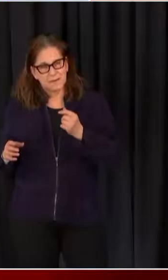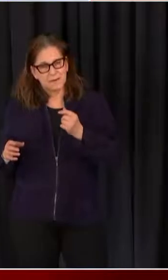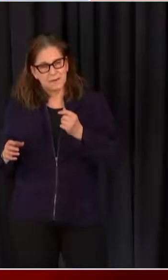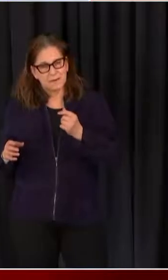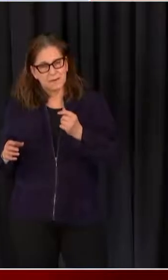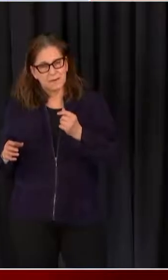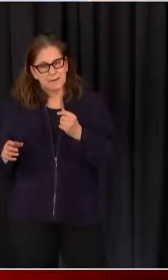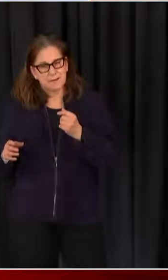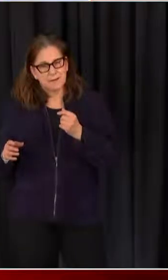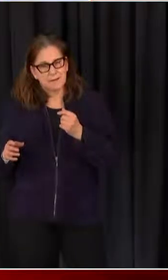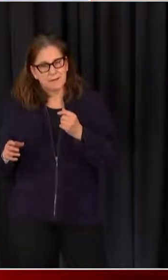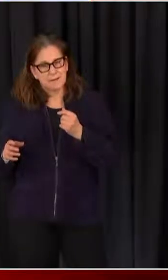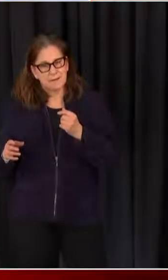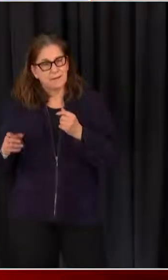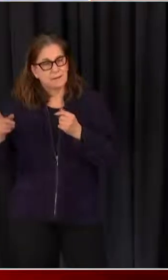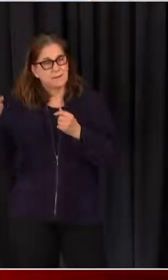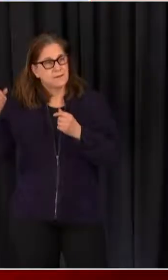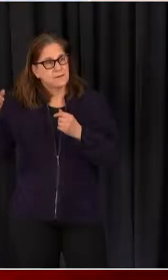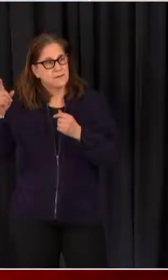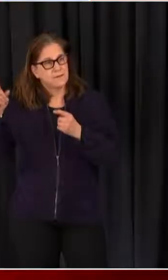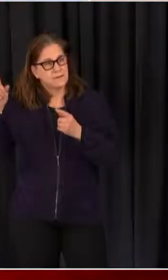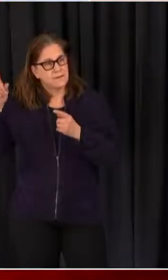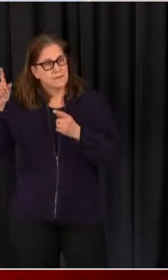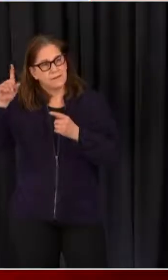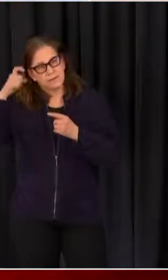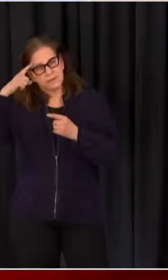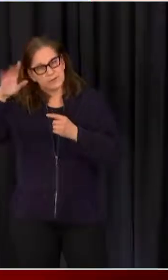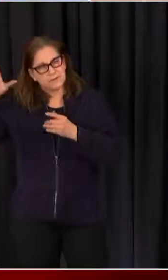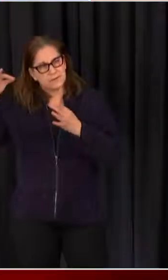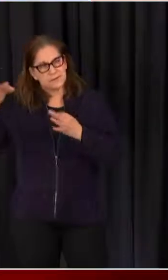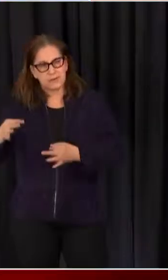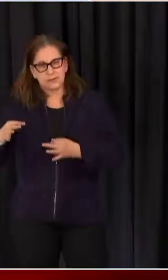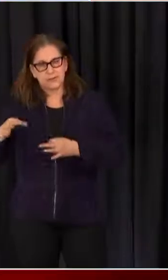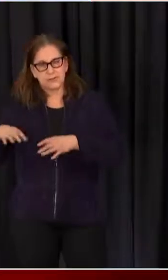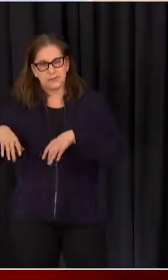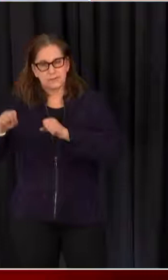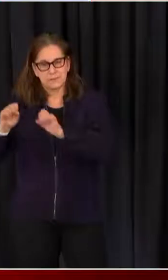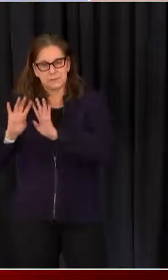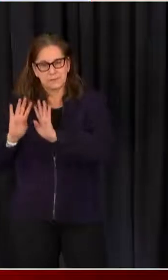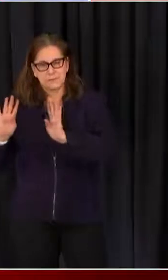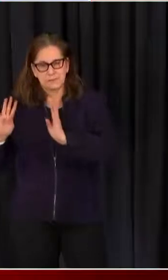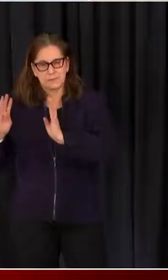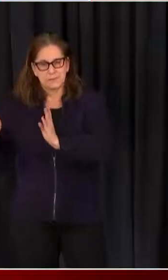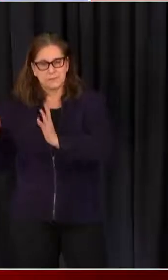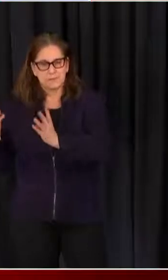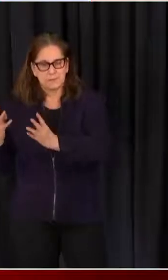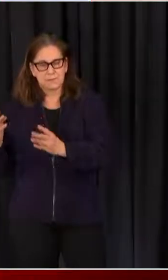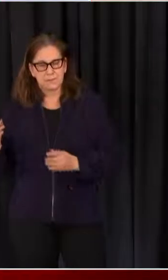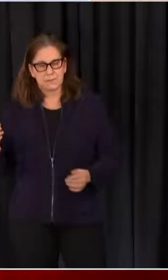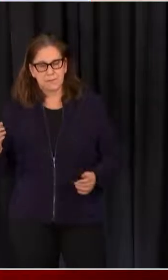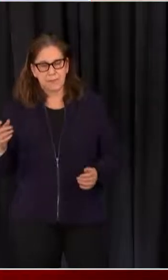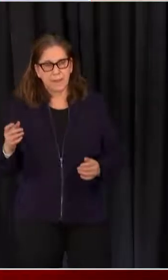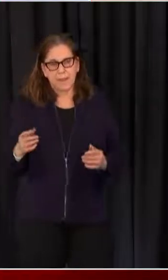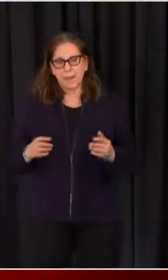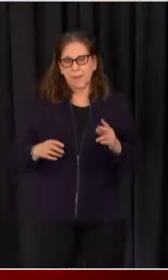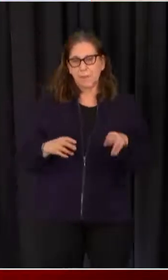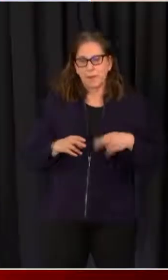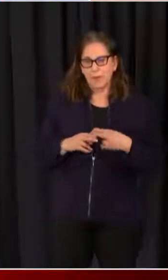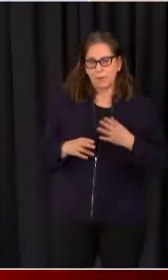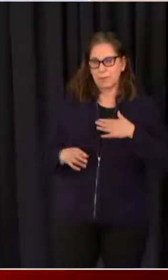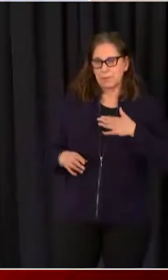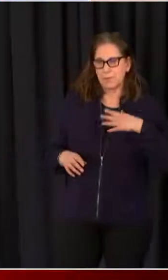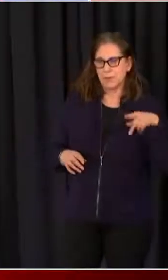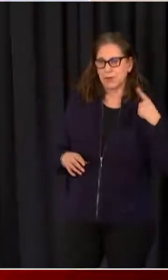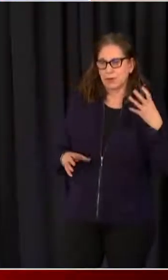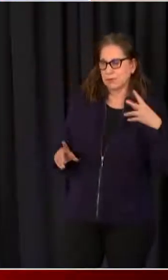Director Rodriguez, have all had a chance to talk to them about our perspective. And so I think they